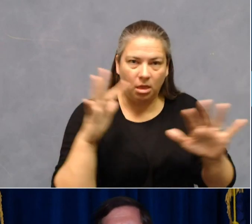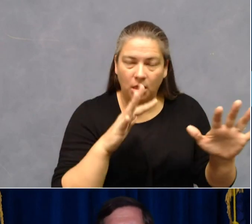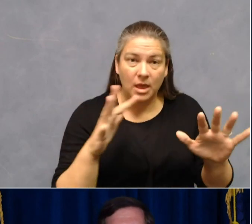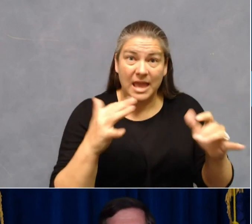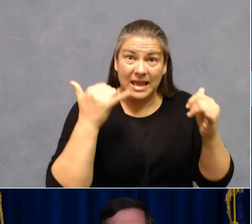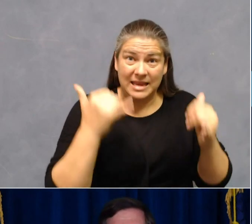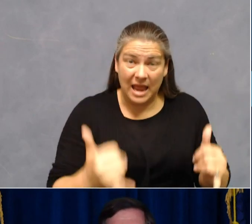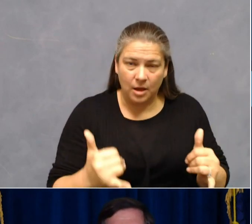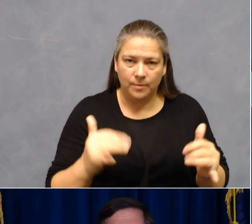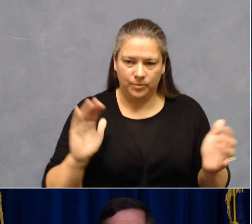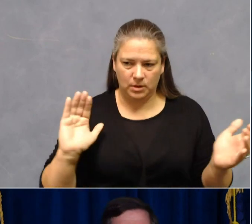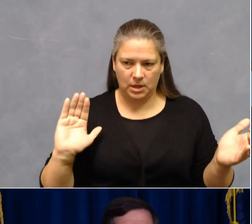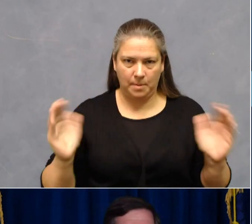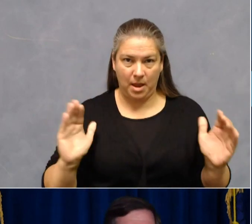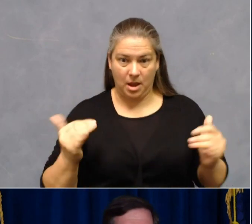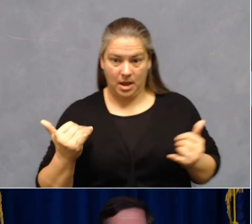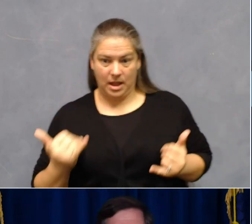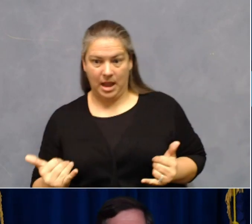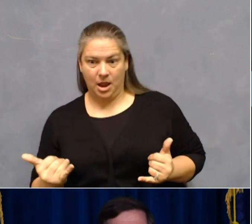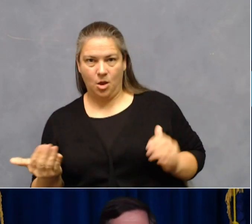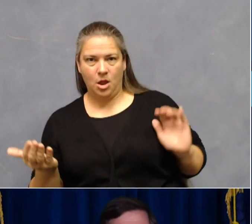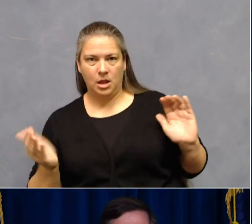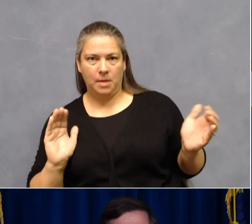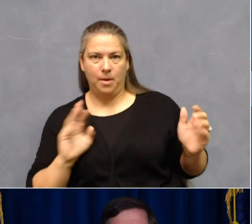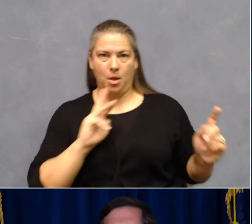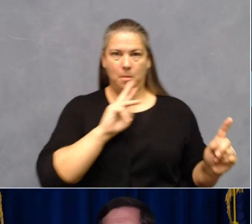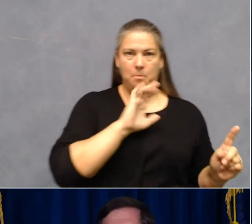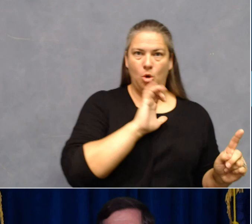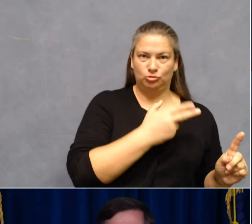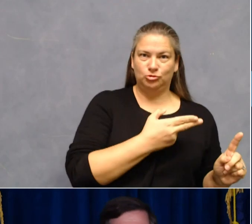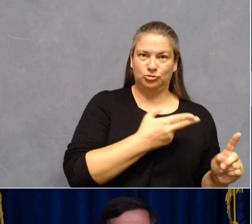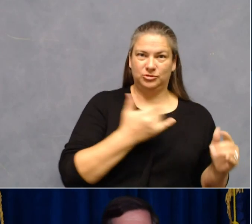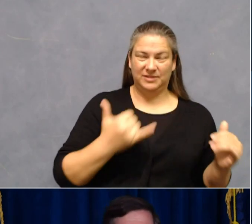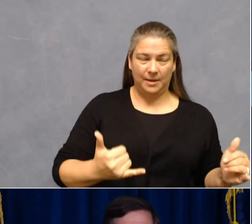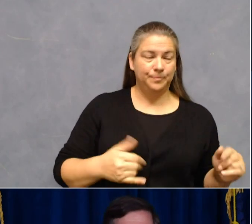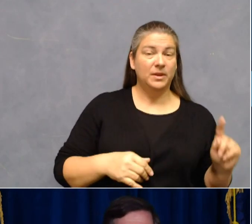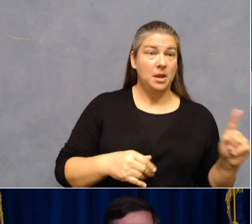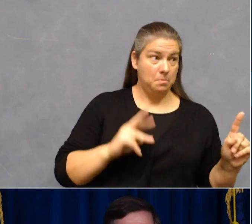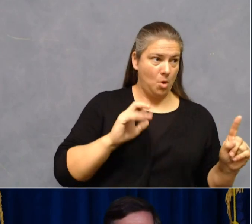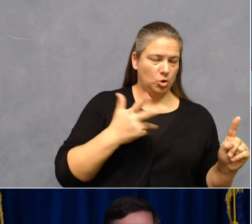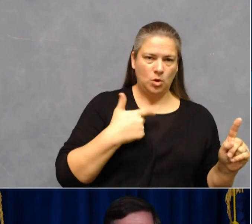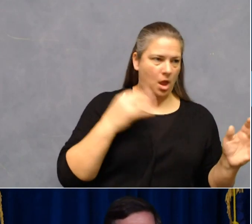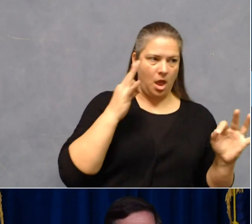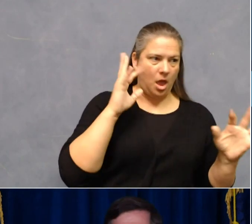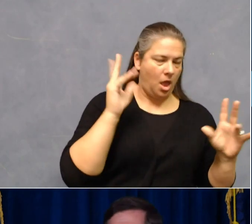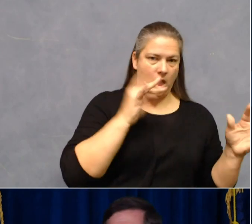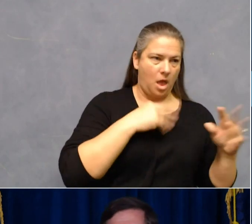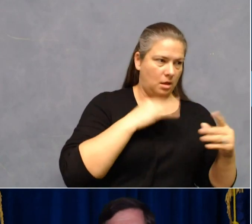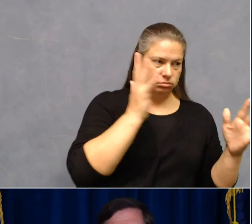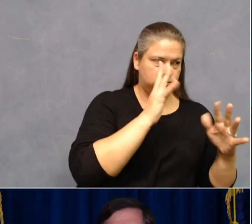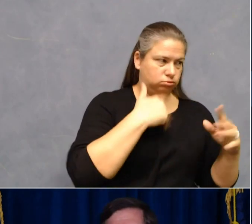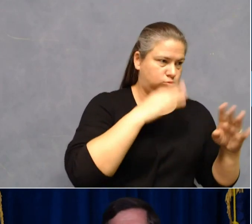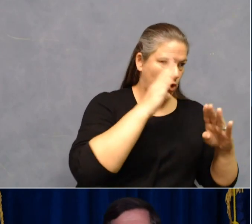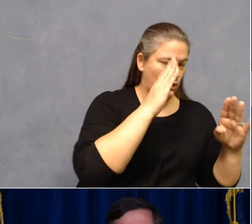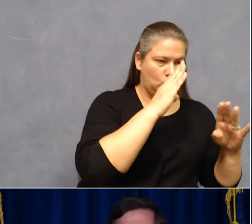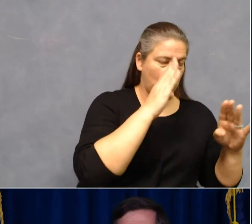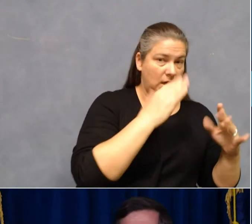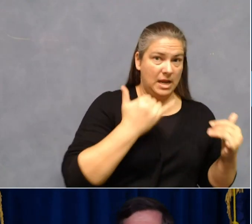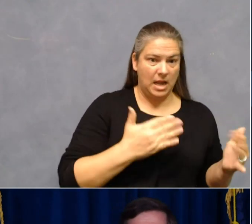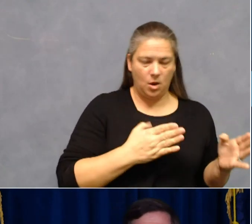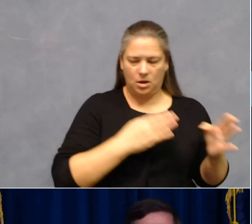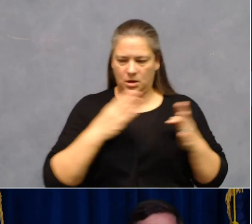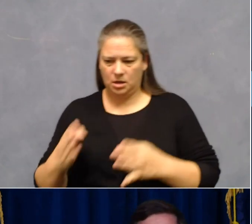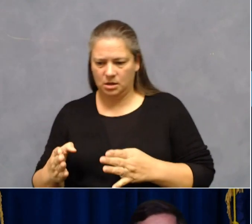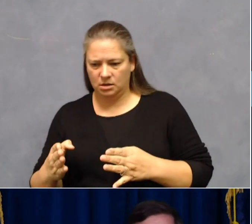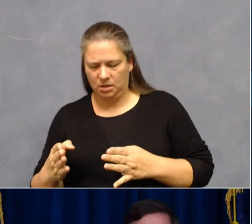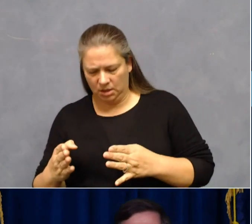were in March is we know how to stop the spread. We know how it spreads. Listen, there's still a lot we don't know about the virus,